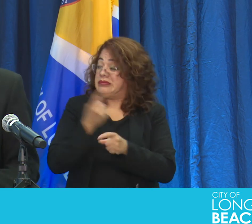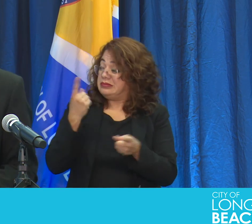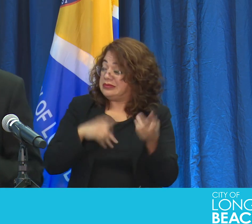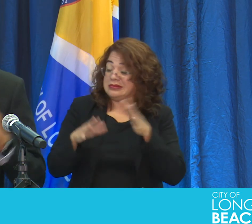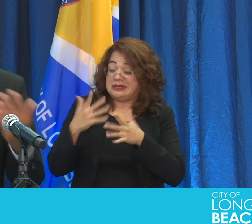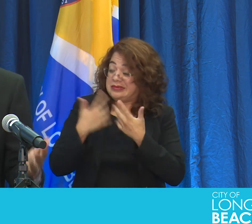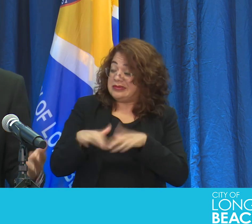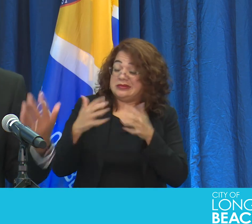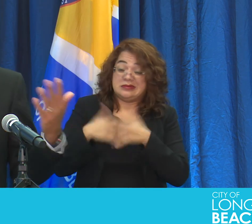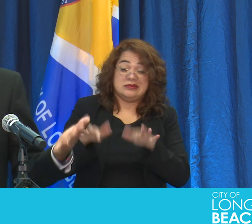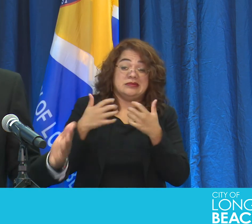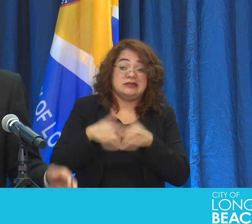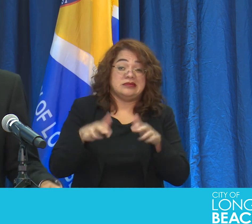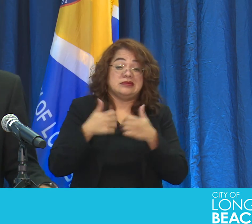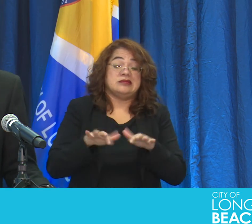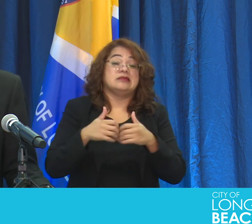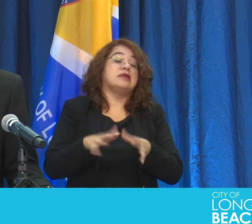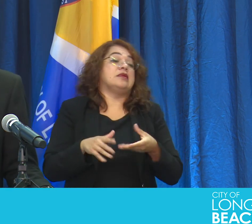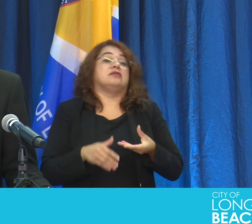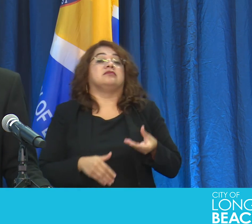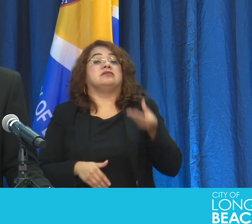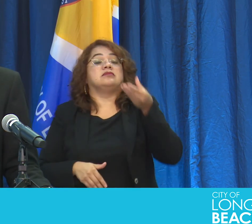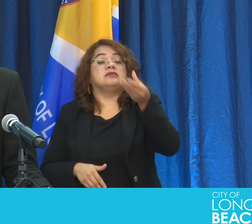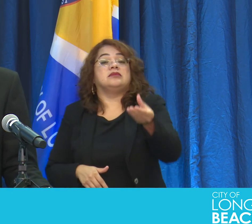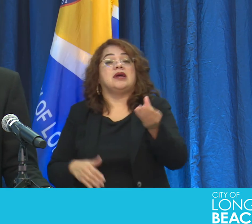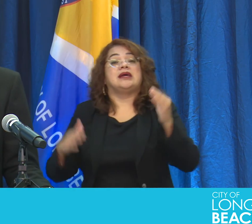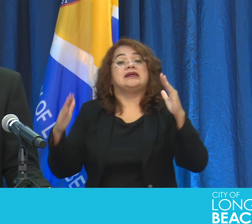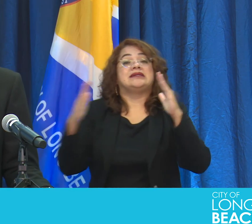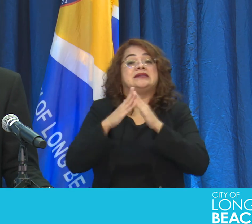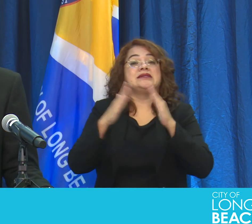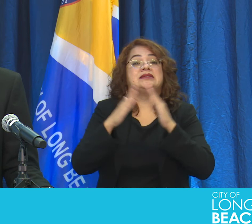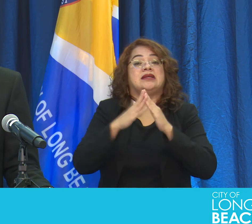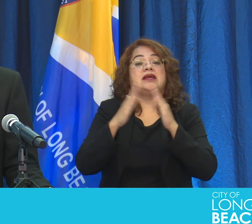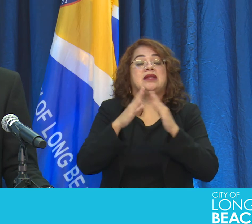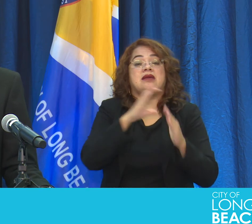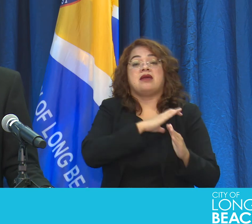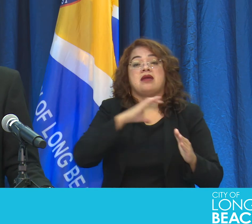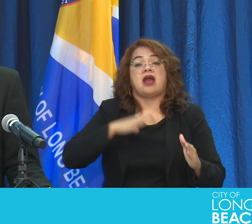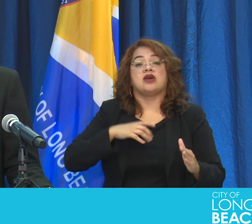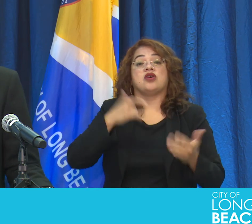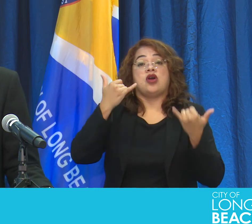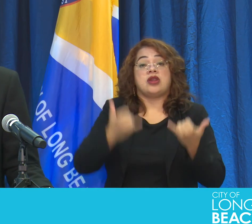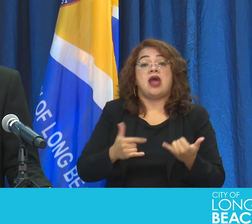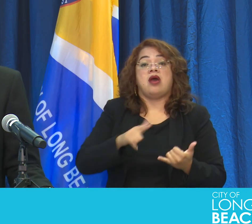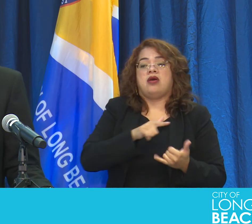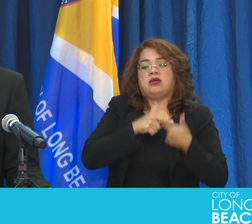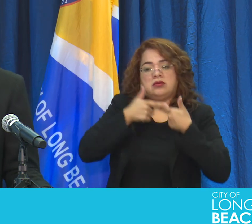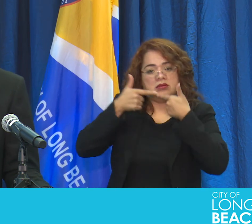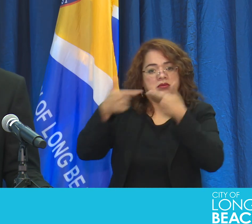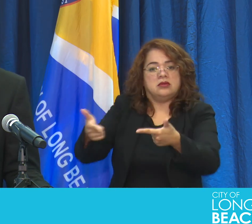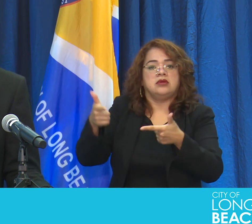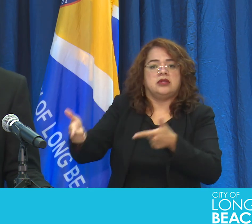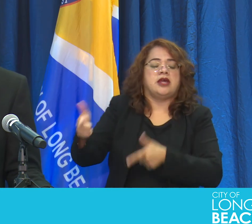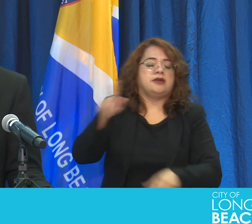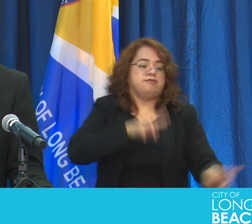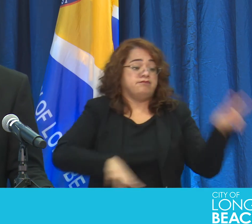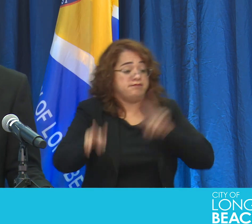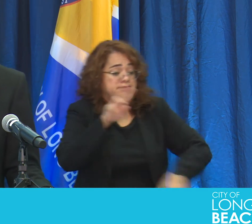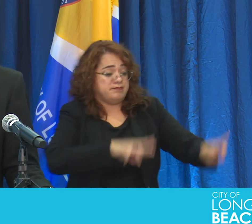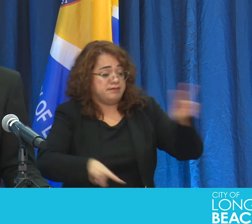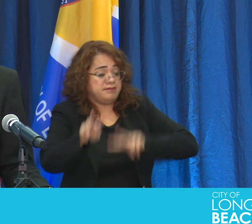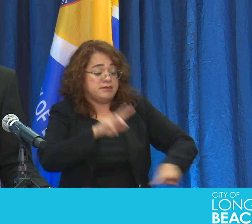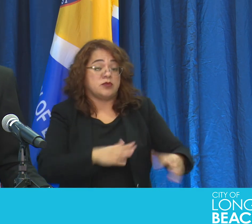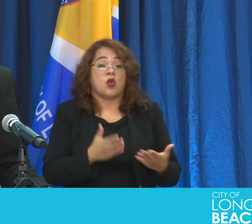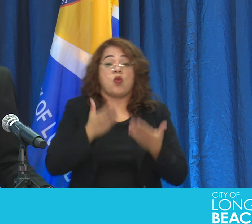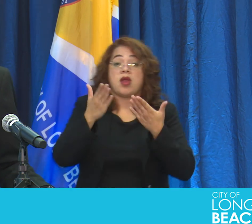weeks, month and a half ahead of us, the council will dig into the budget. They will make recommendations. They will make changes,